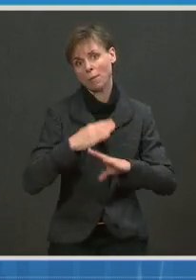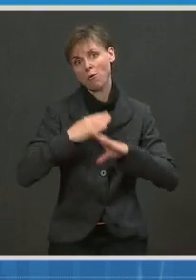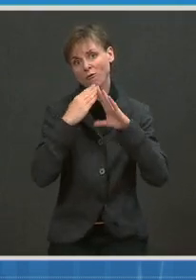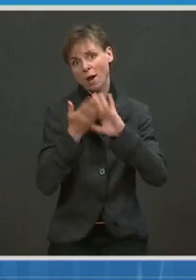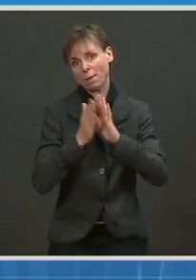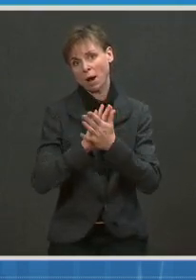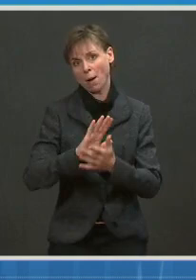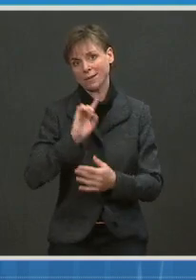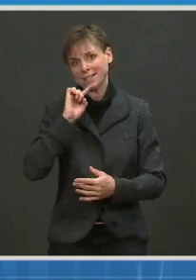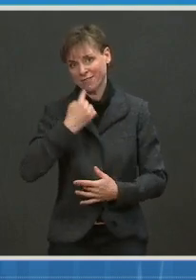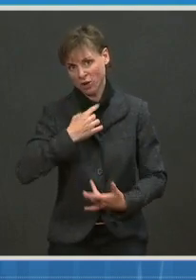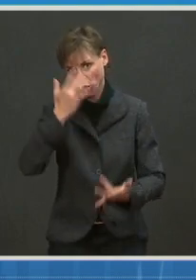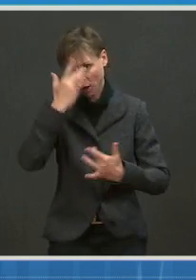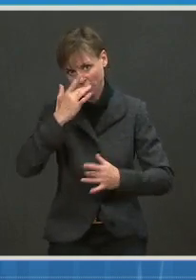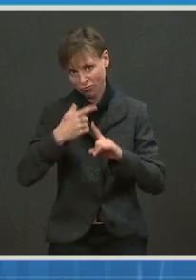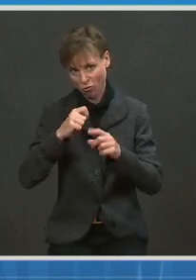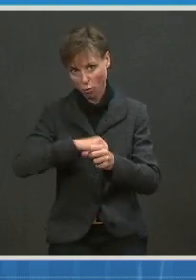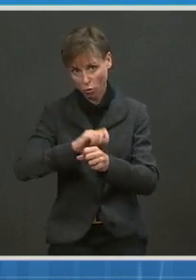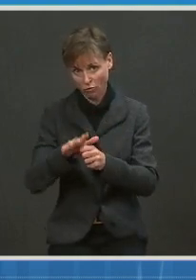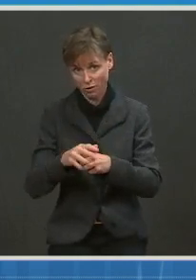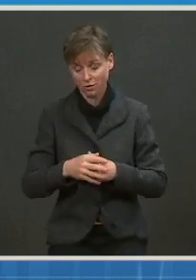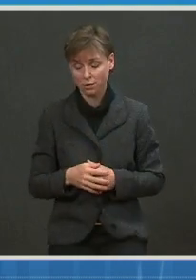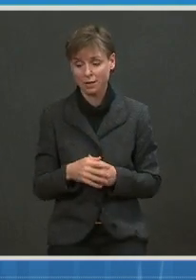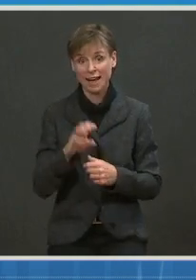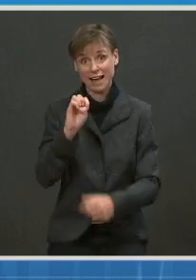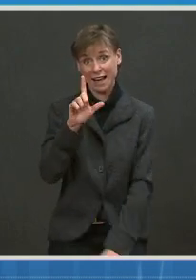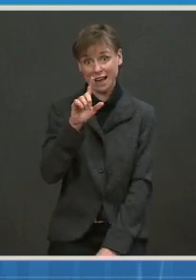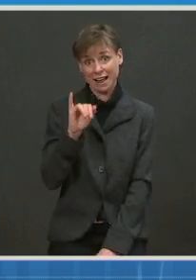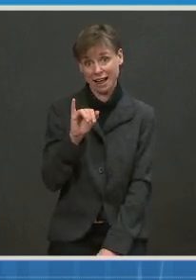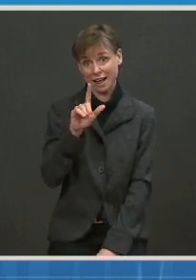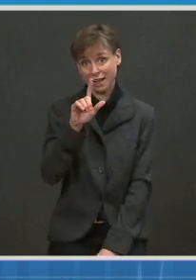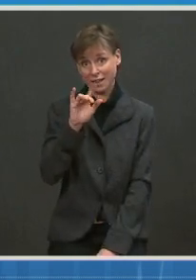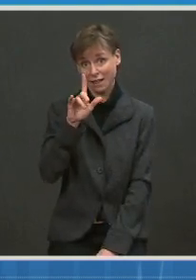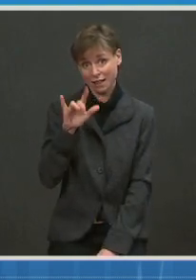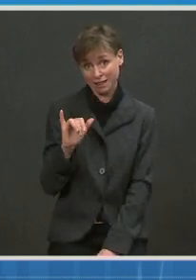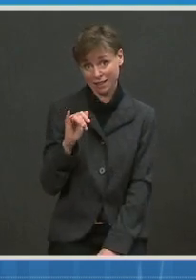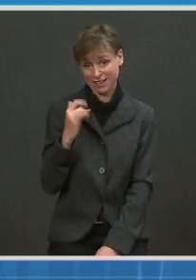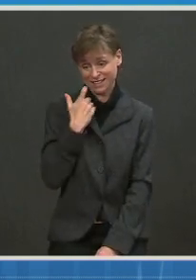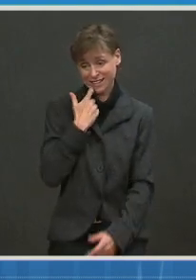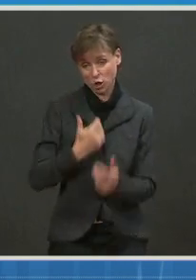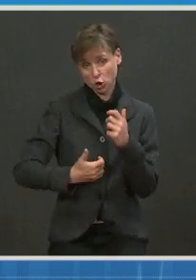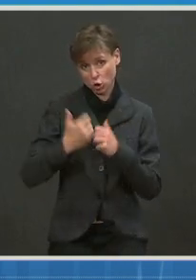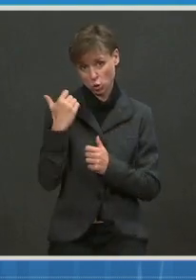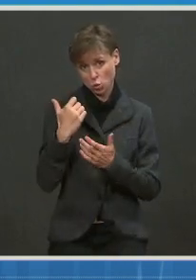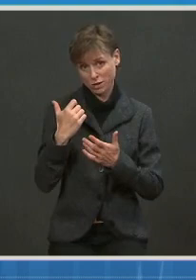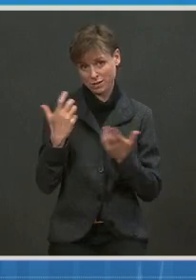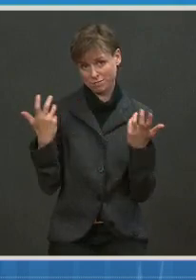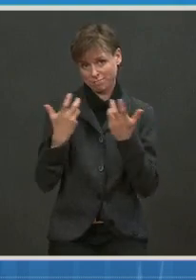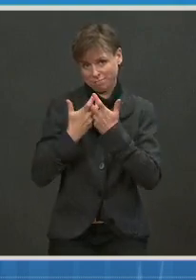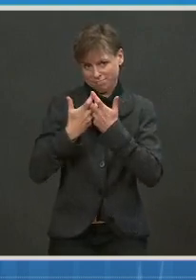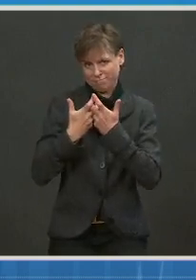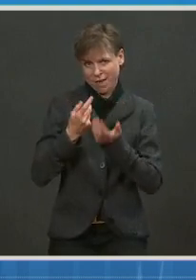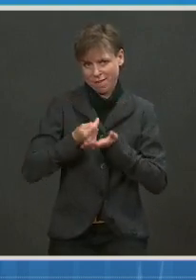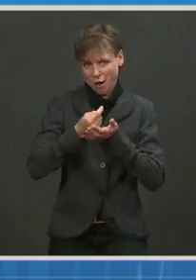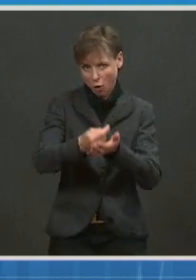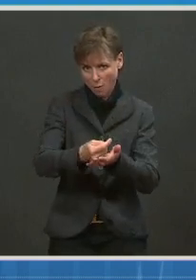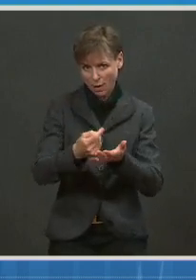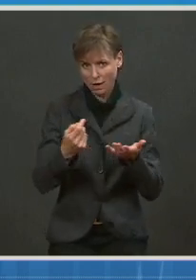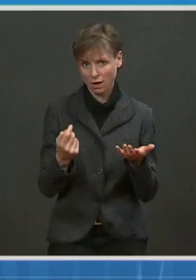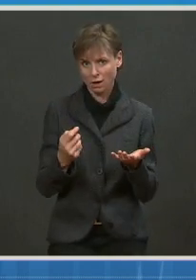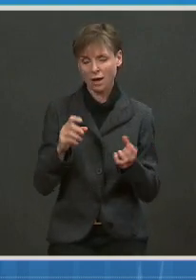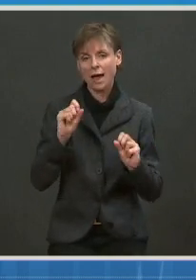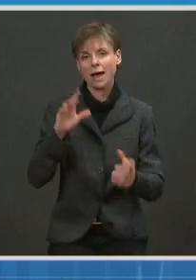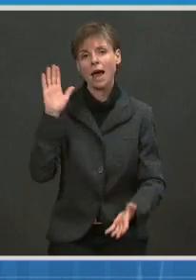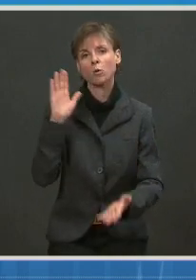COVID. In fact, Eli Lilly's newest monoclonal antibody combination therapy has shown the ability to reduce